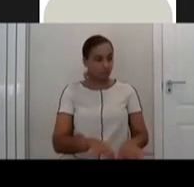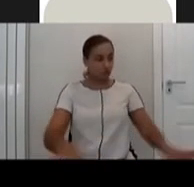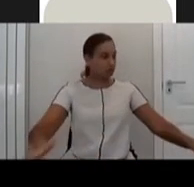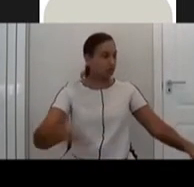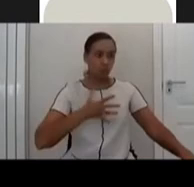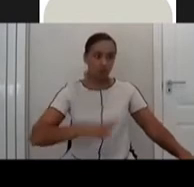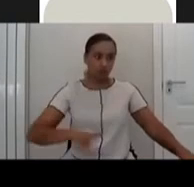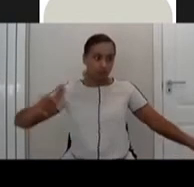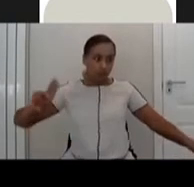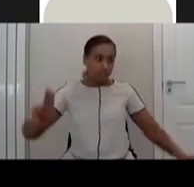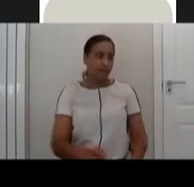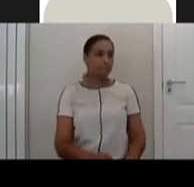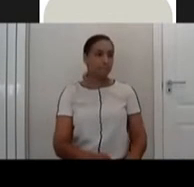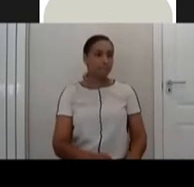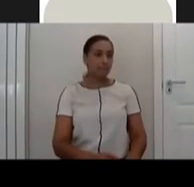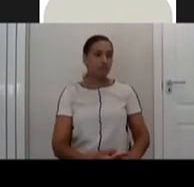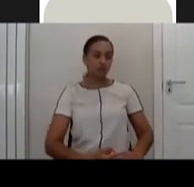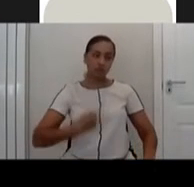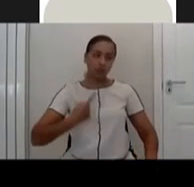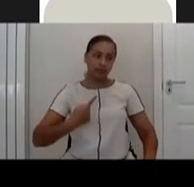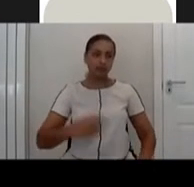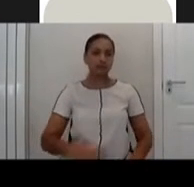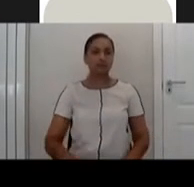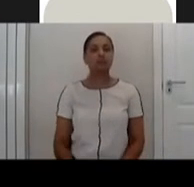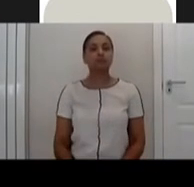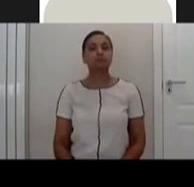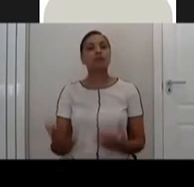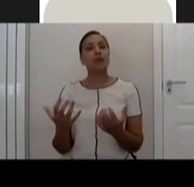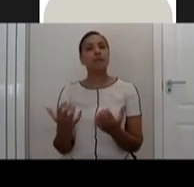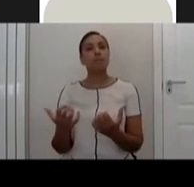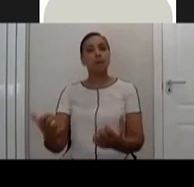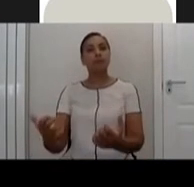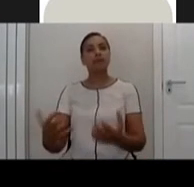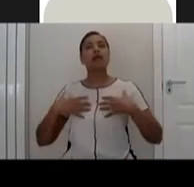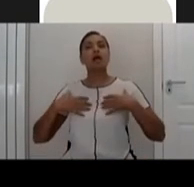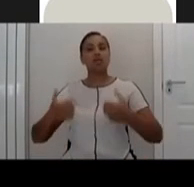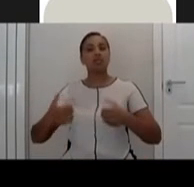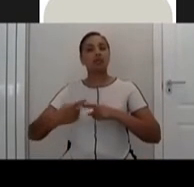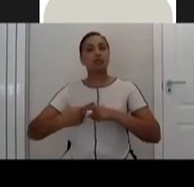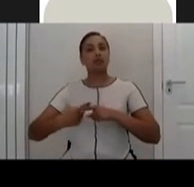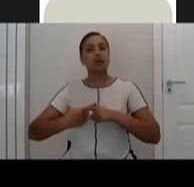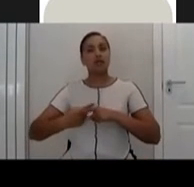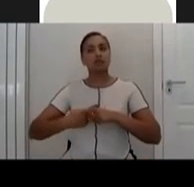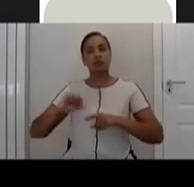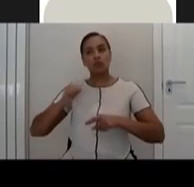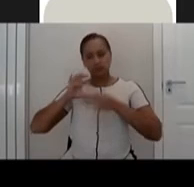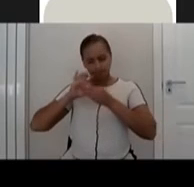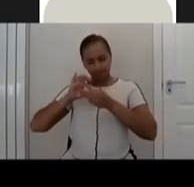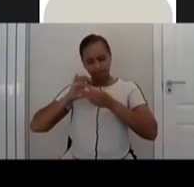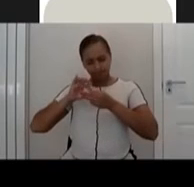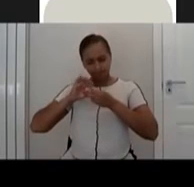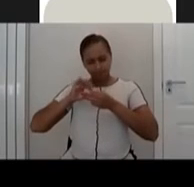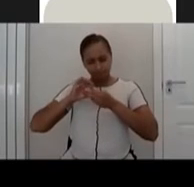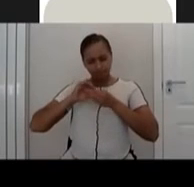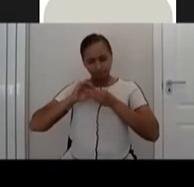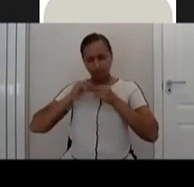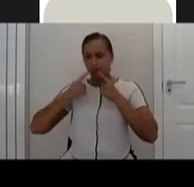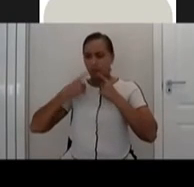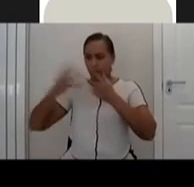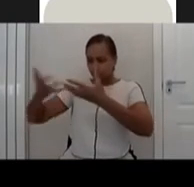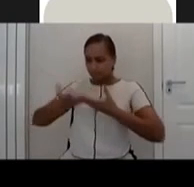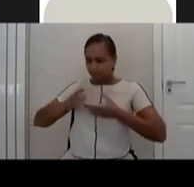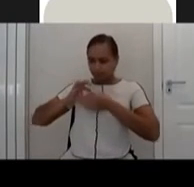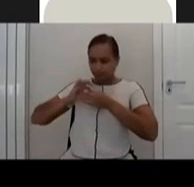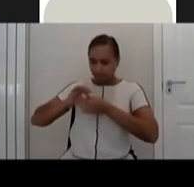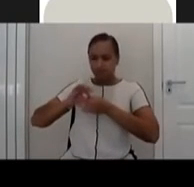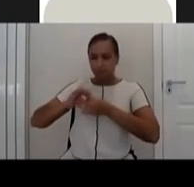infection within the school setting. Public Health England would work very closely with us in relation to that as